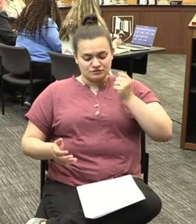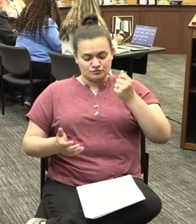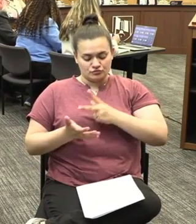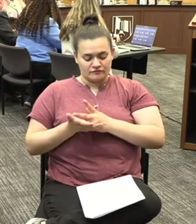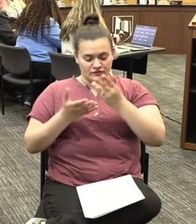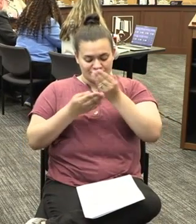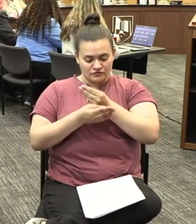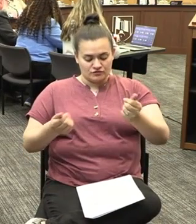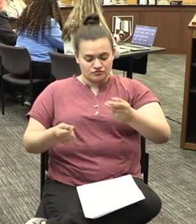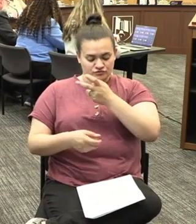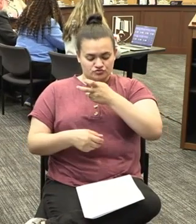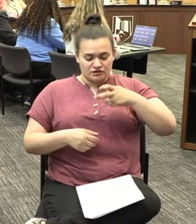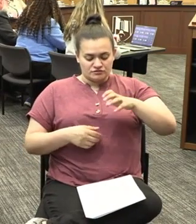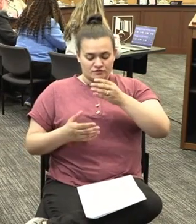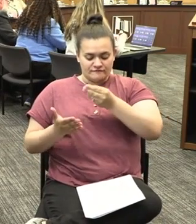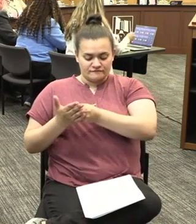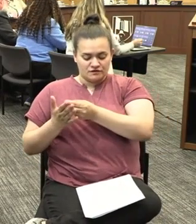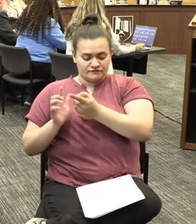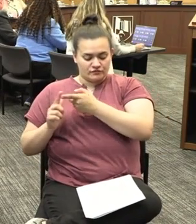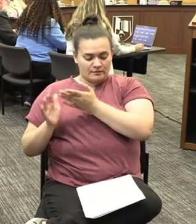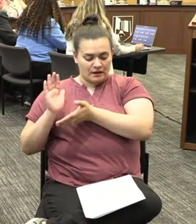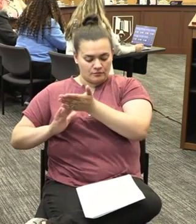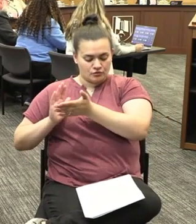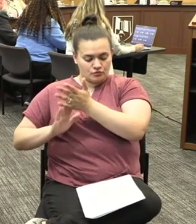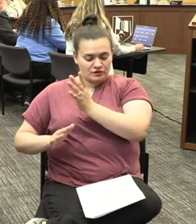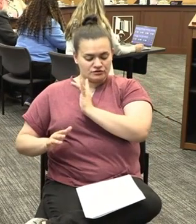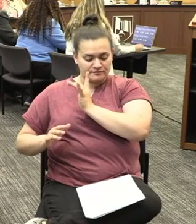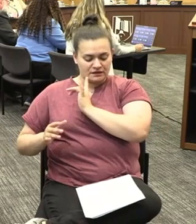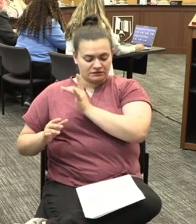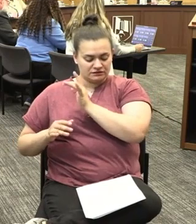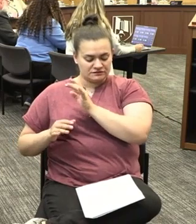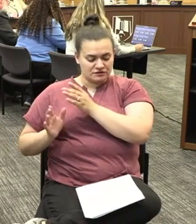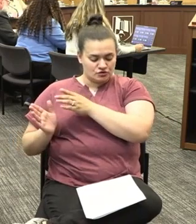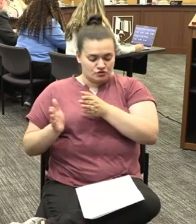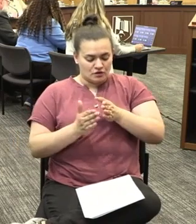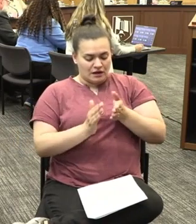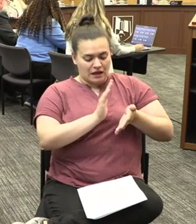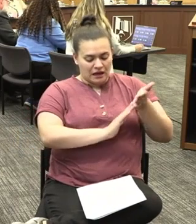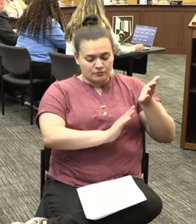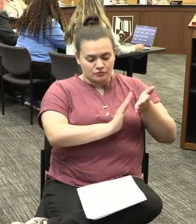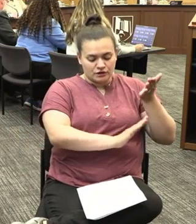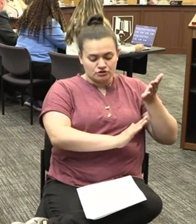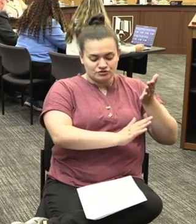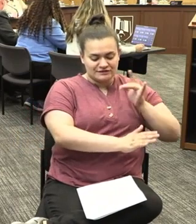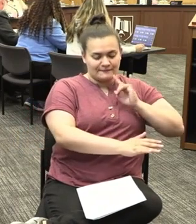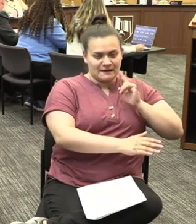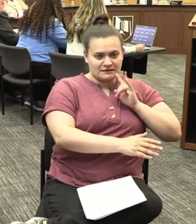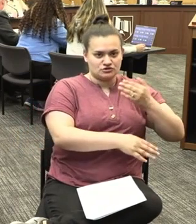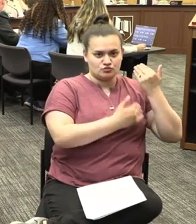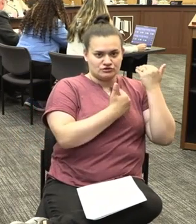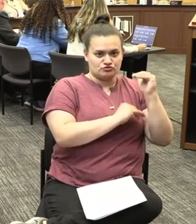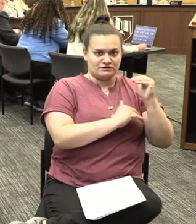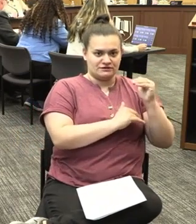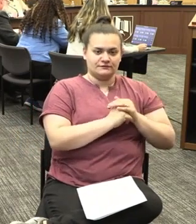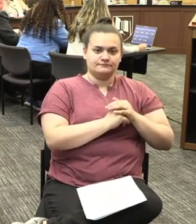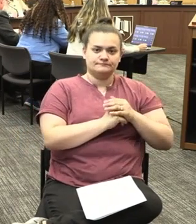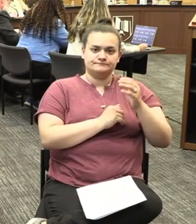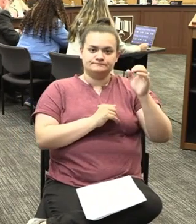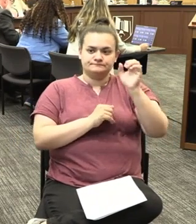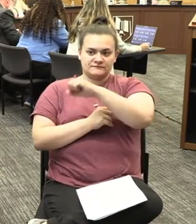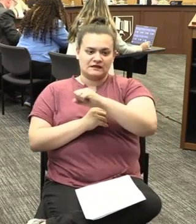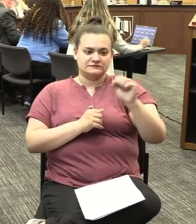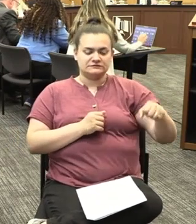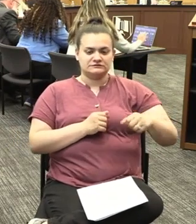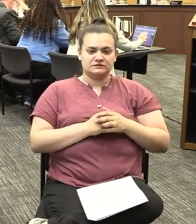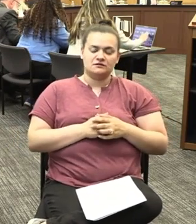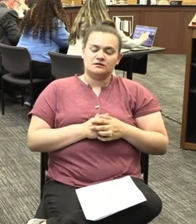resolution to transfer funds from the Operations and Maintenance Fund to Operations and Maintenance Restricted Fund. So moved. Second.